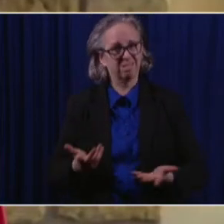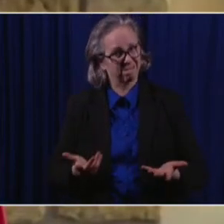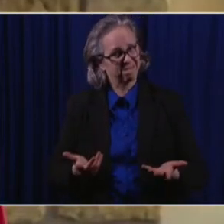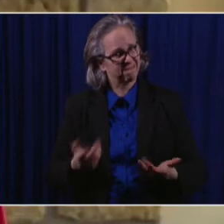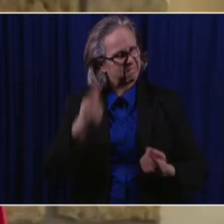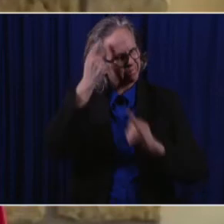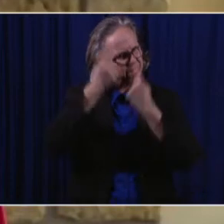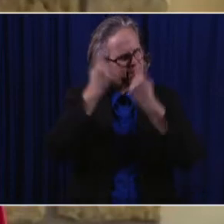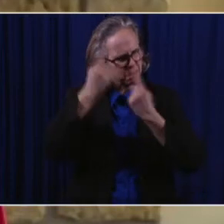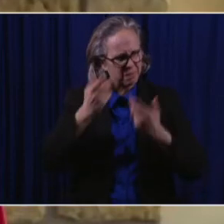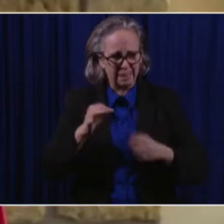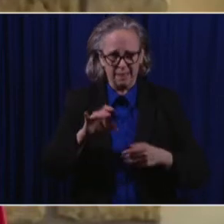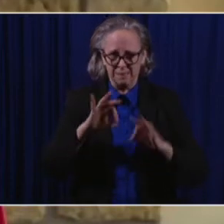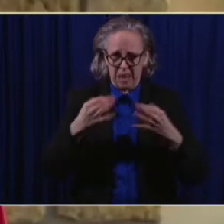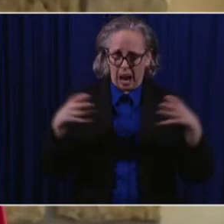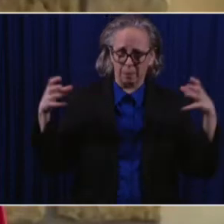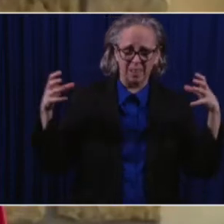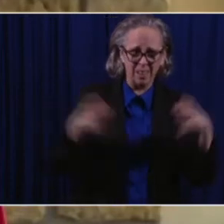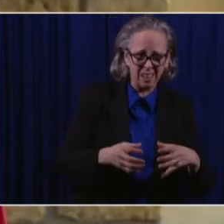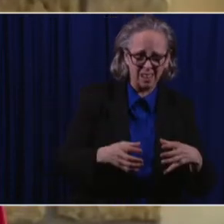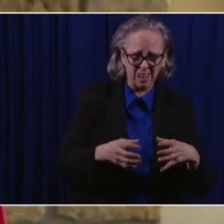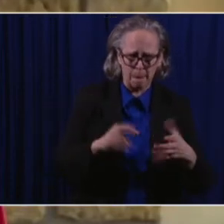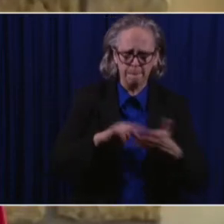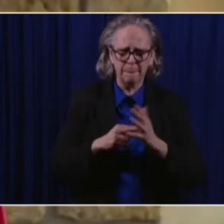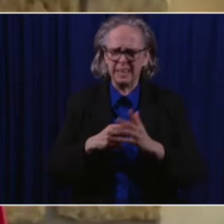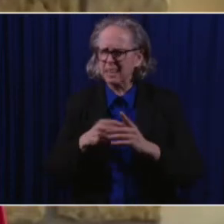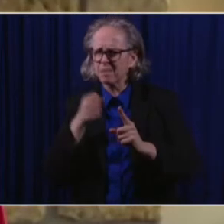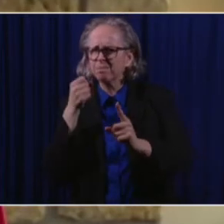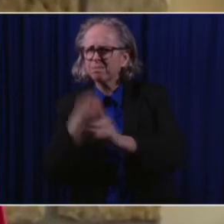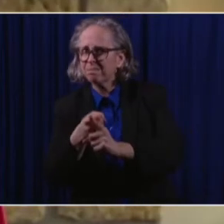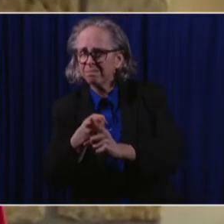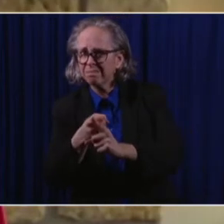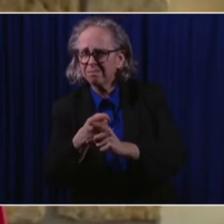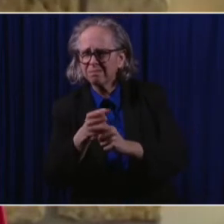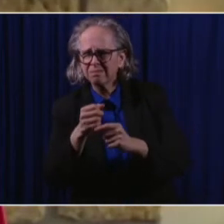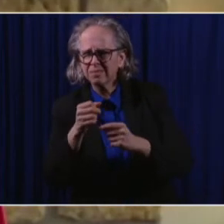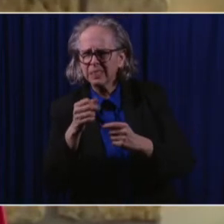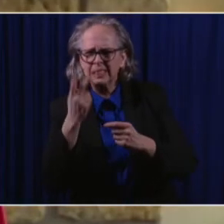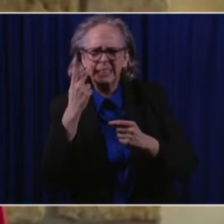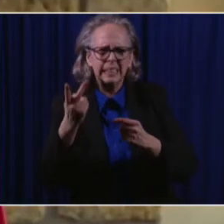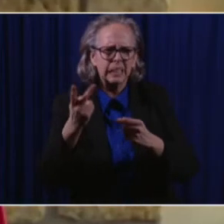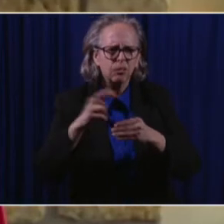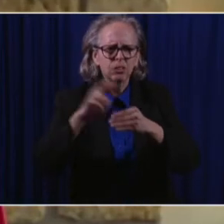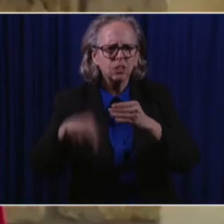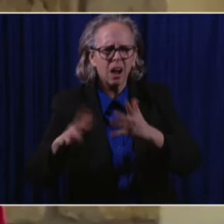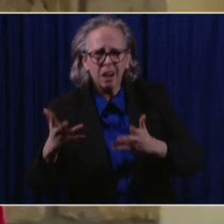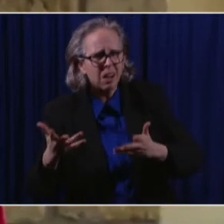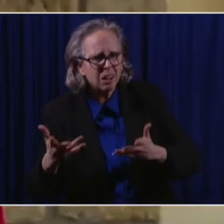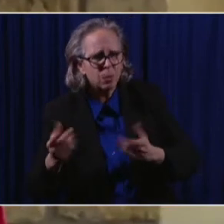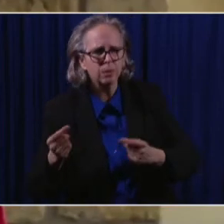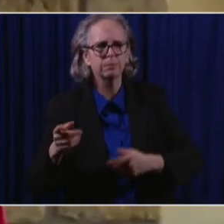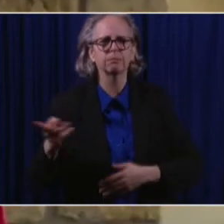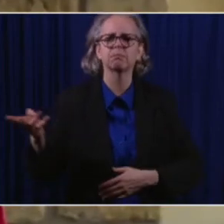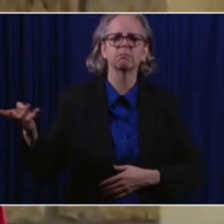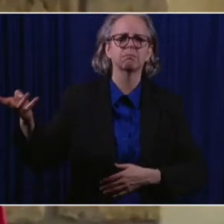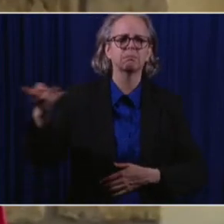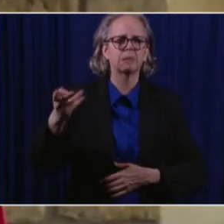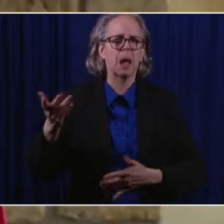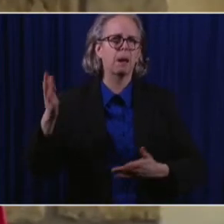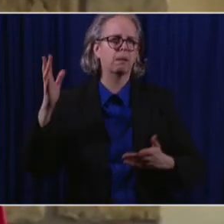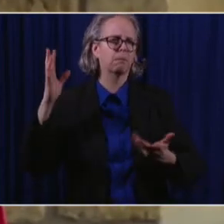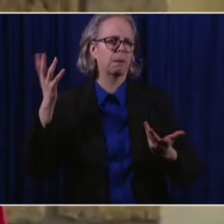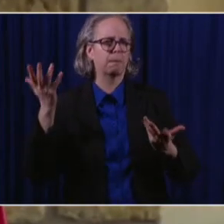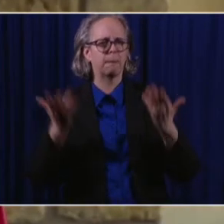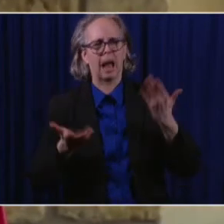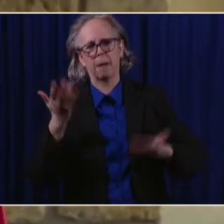we normally see the results of that in the hospital? Governor, there's typically a delay of about 1 week for people